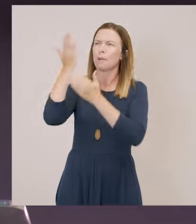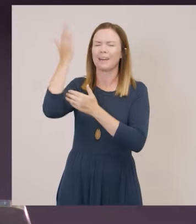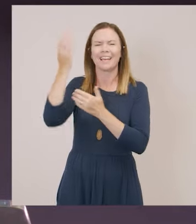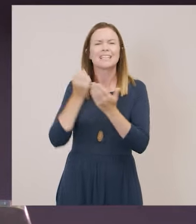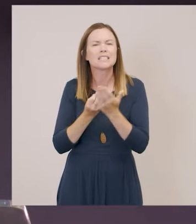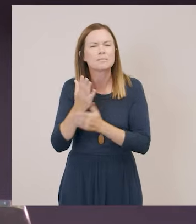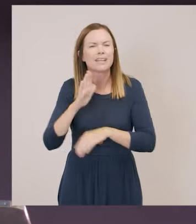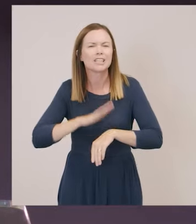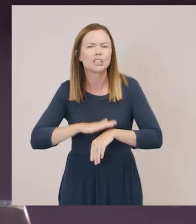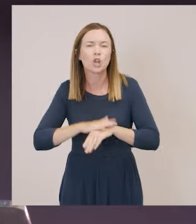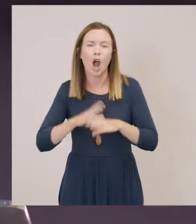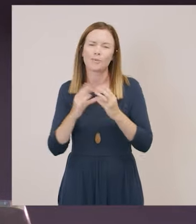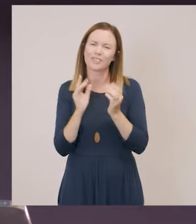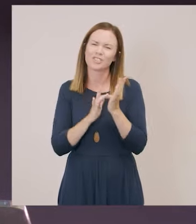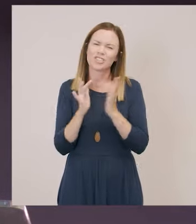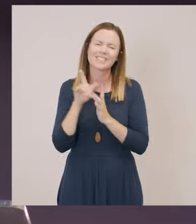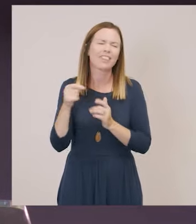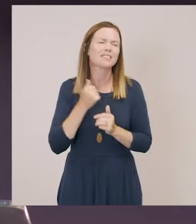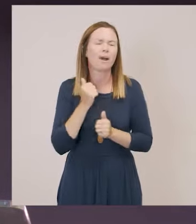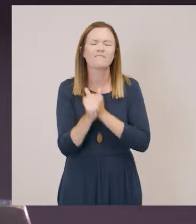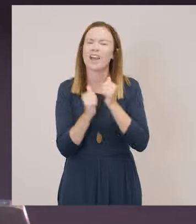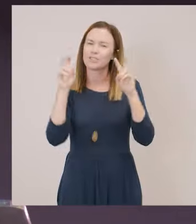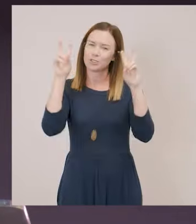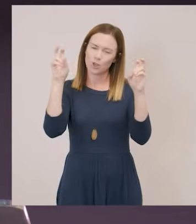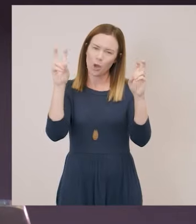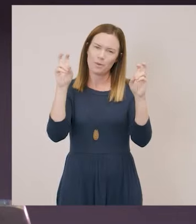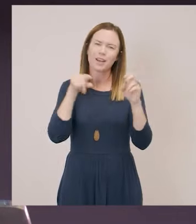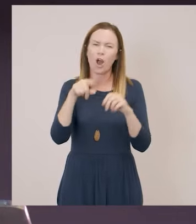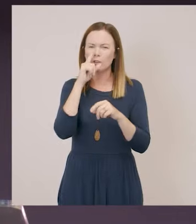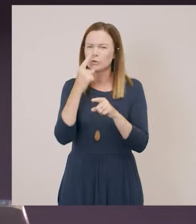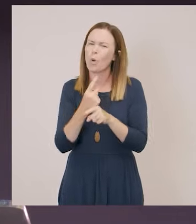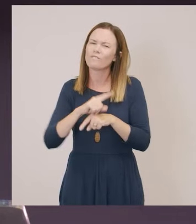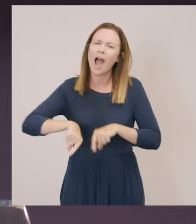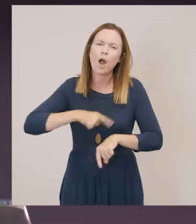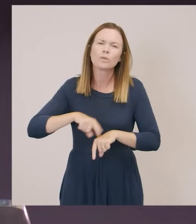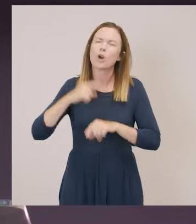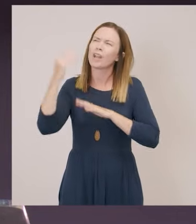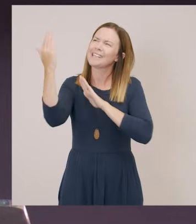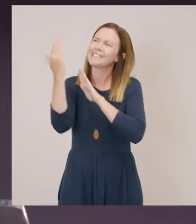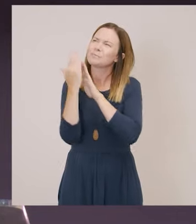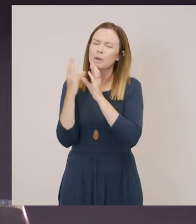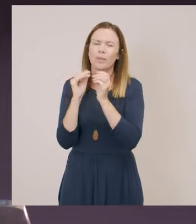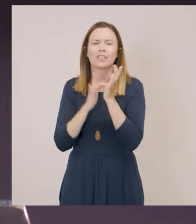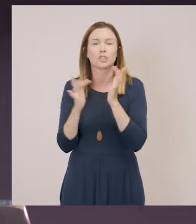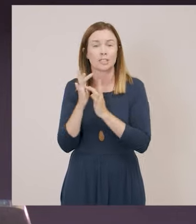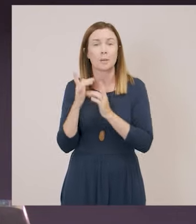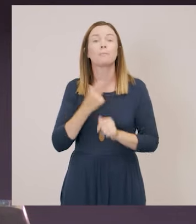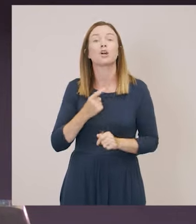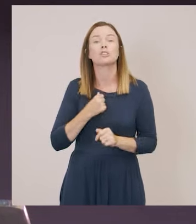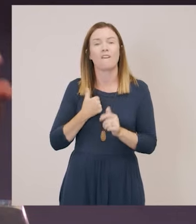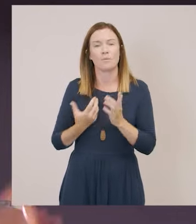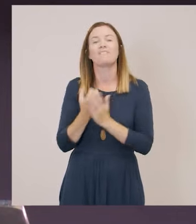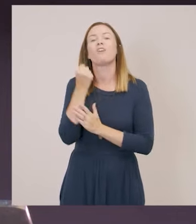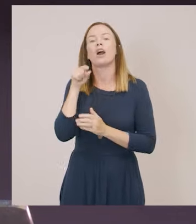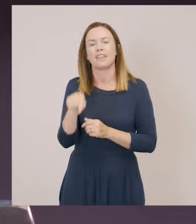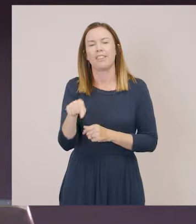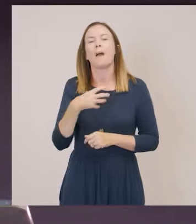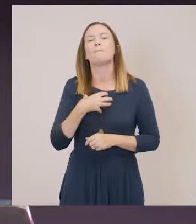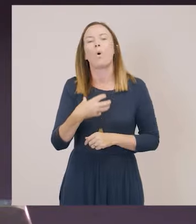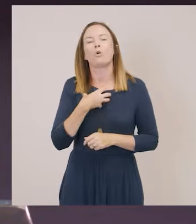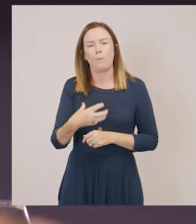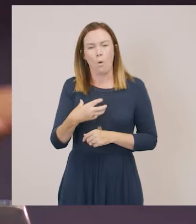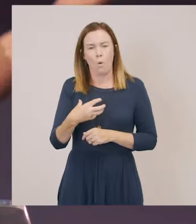Spending time with Jesus, it's my favourite topic. I could talk for hours on intimacy with Jesus. It's because it's the thing that I've been discovering more and more in my